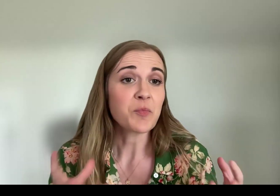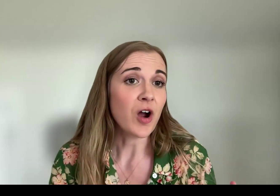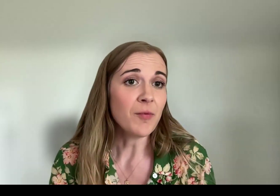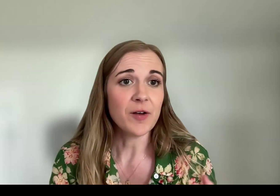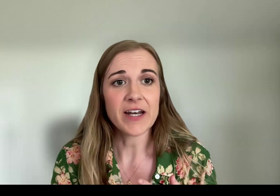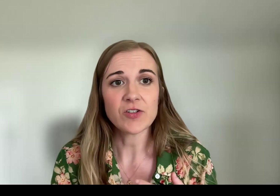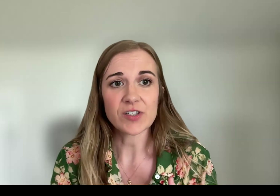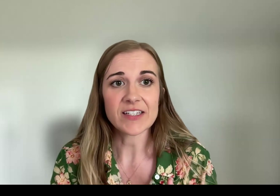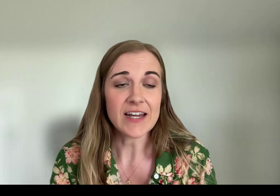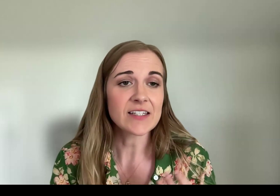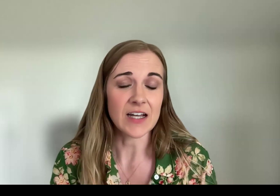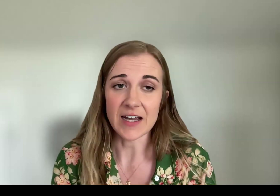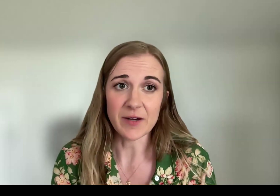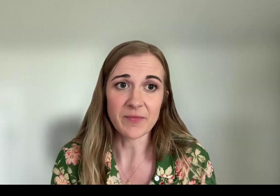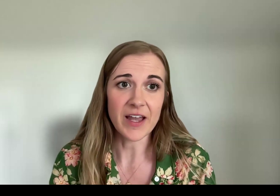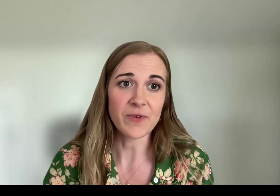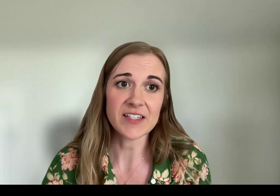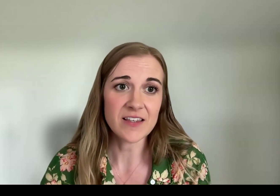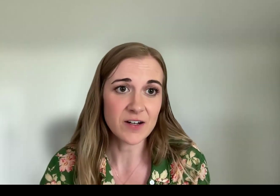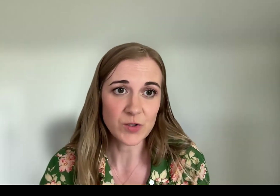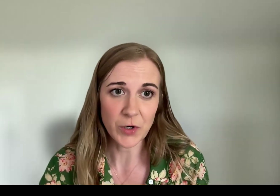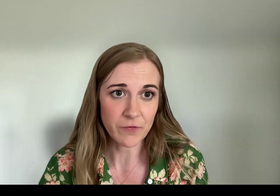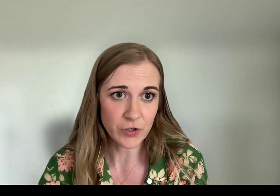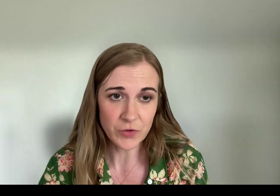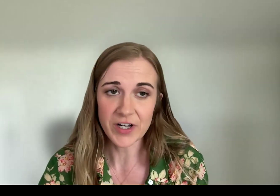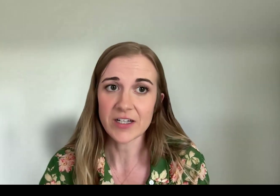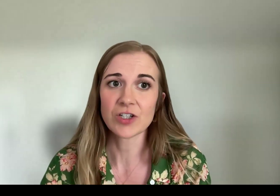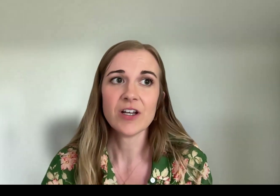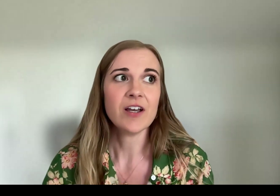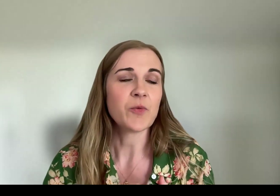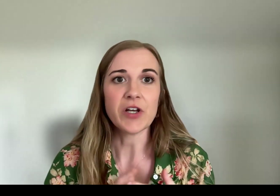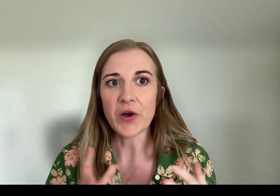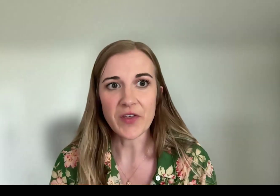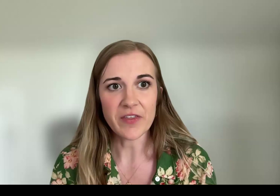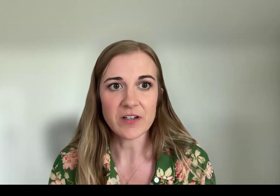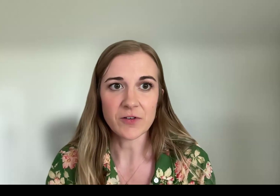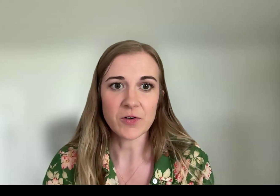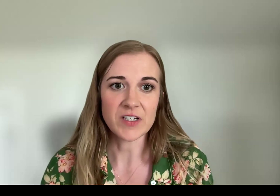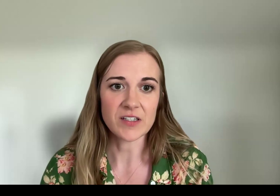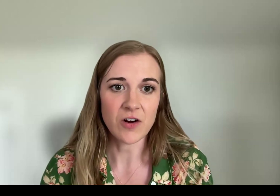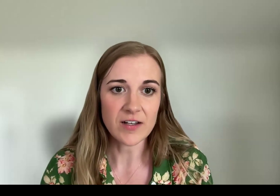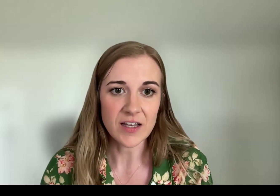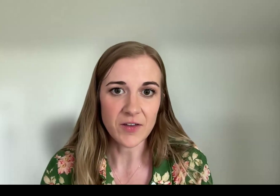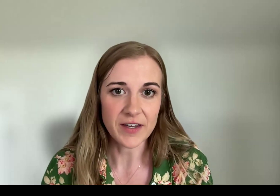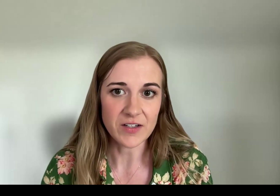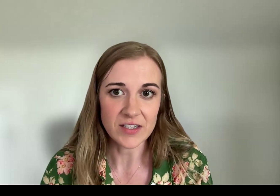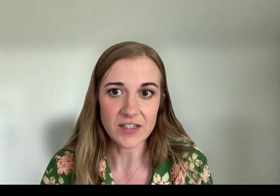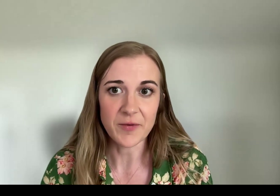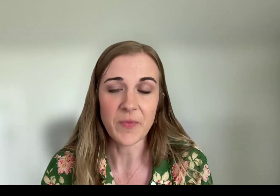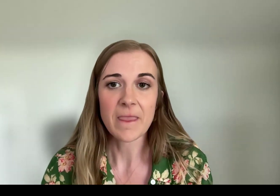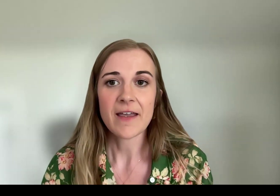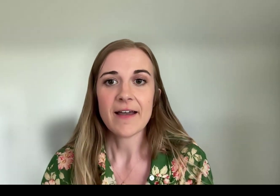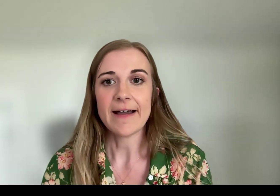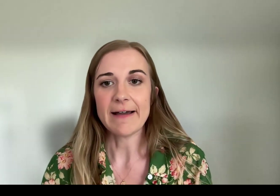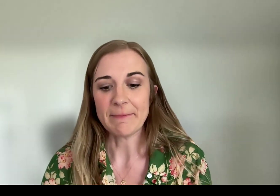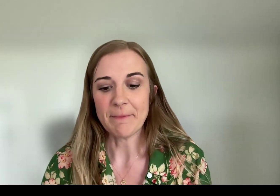that's a problem, and it just takes time. And we see that there's a workforce shortage. We know that there are difficulties across the healthcare